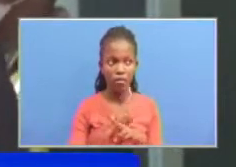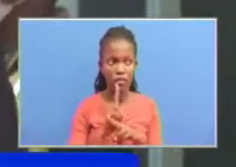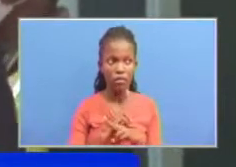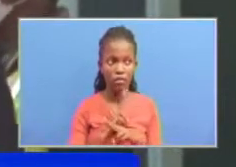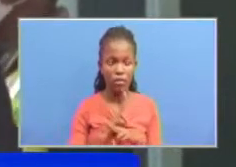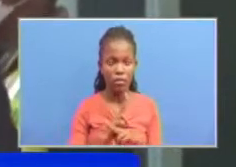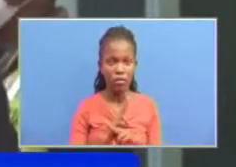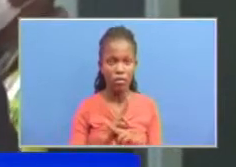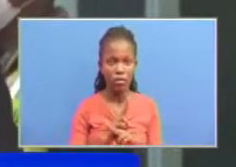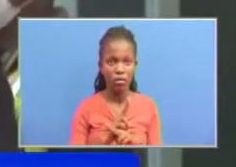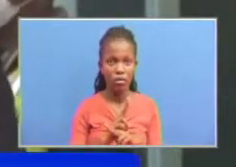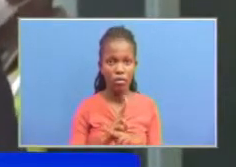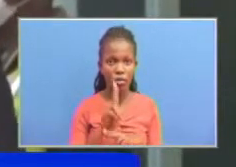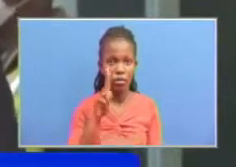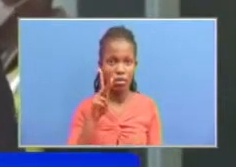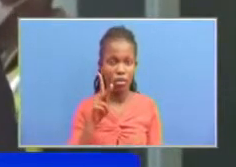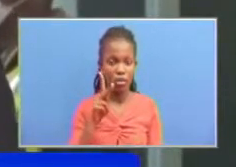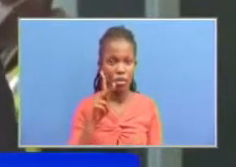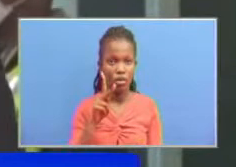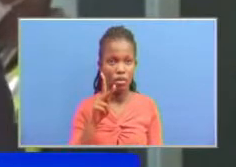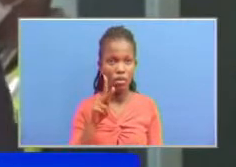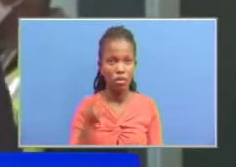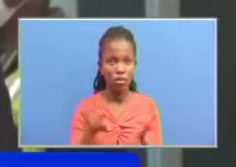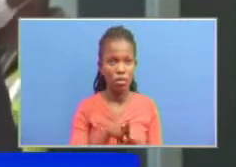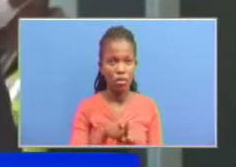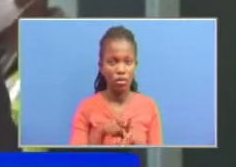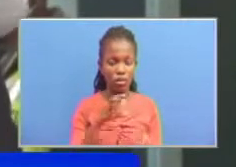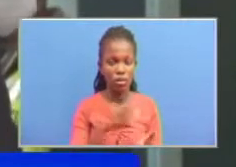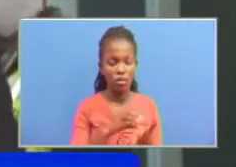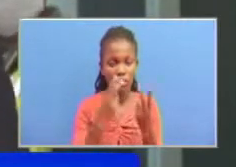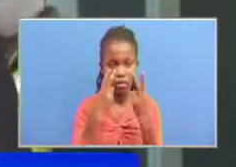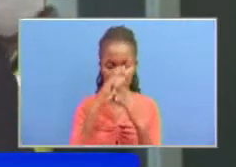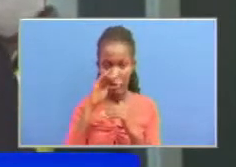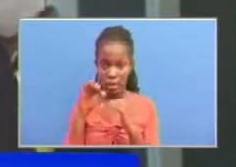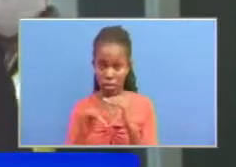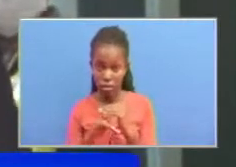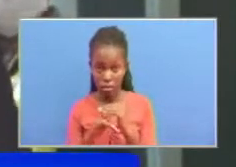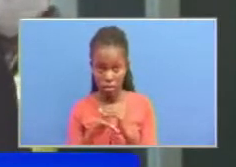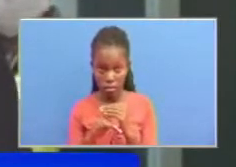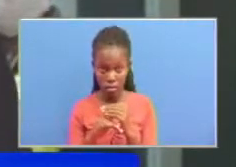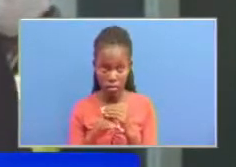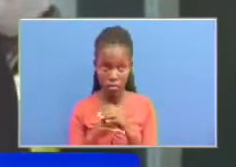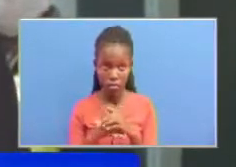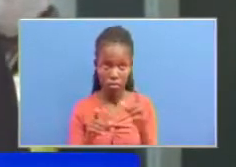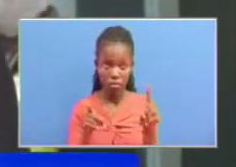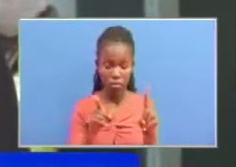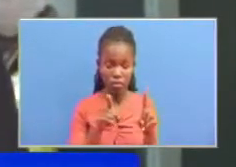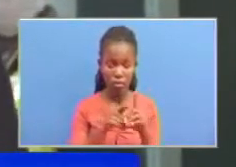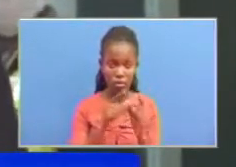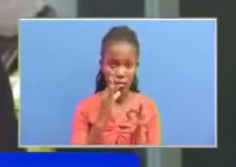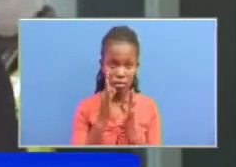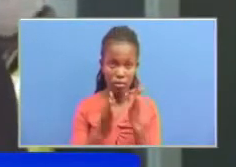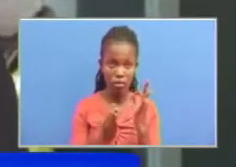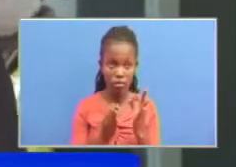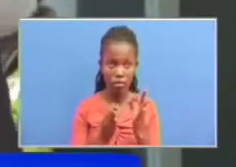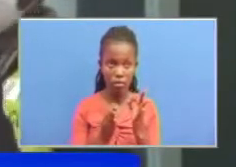big population is UK, and you can see the cases coming down. And even if you are to be able to get